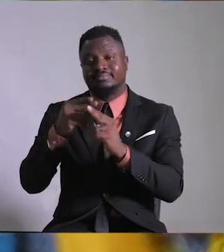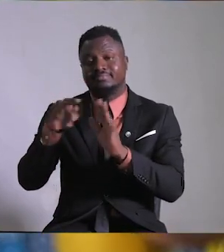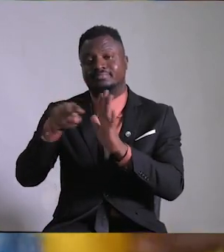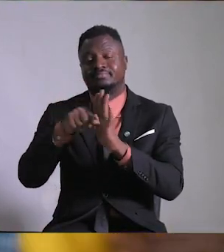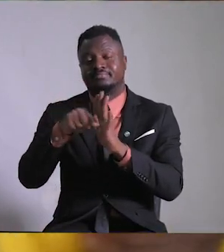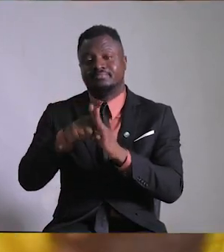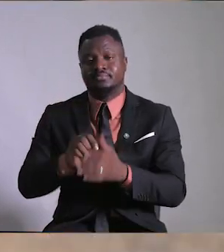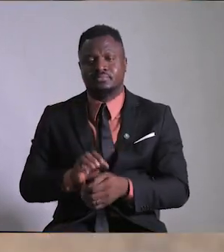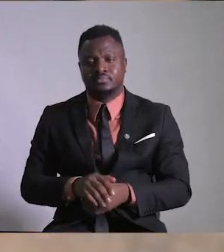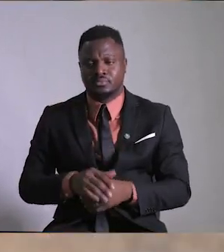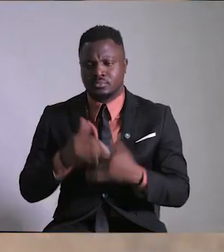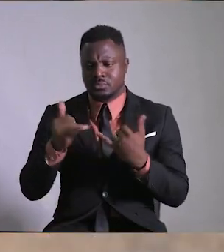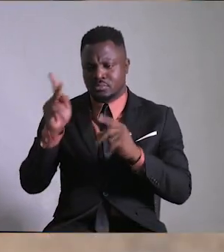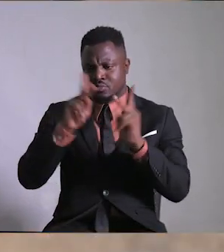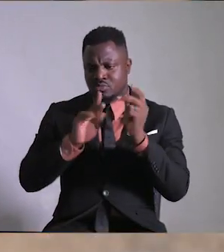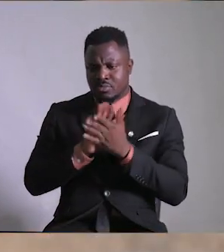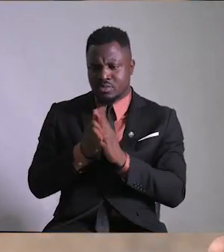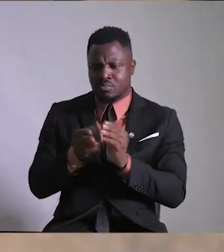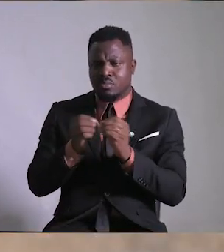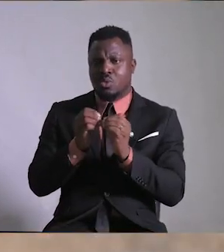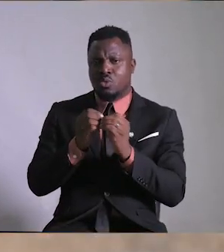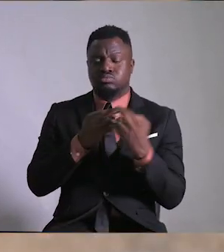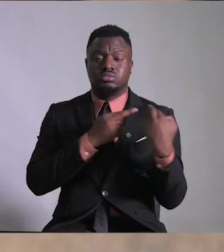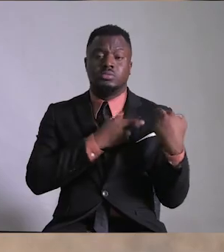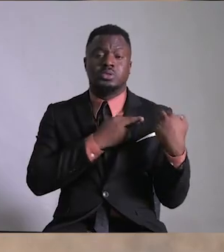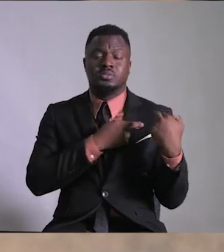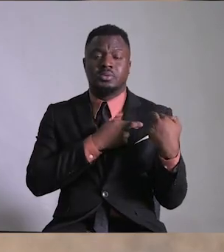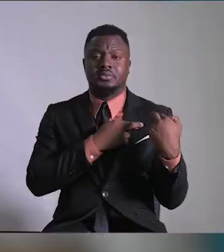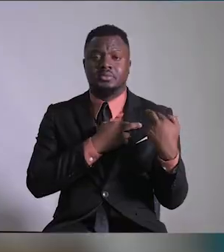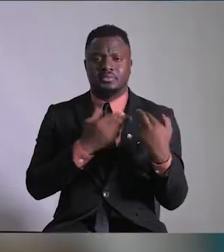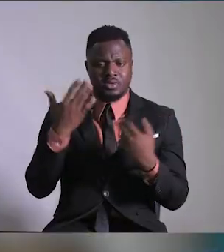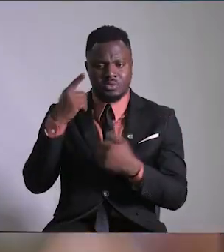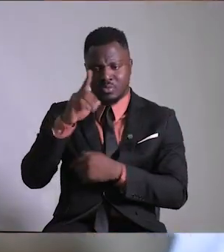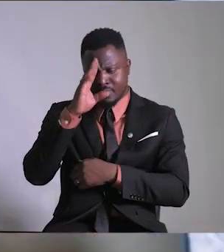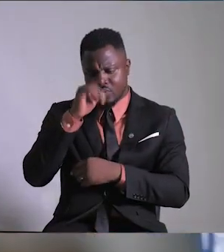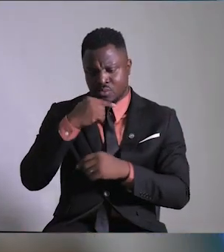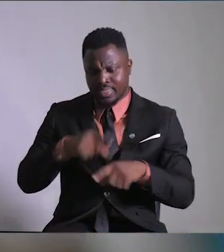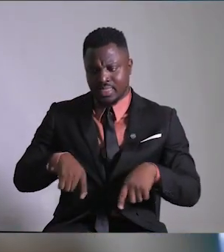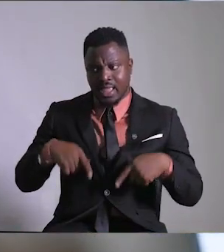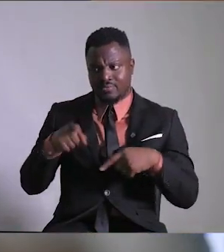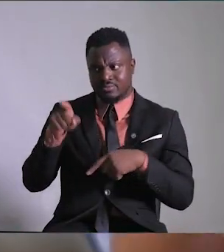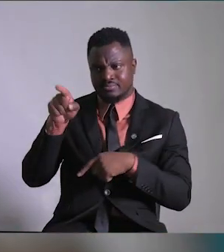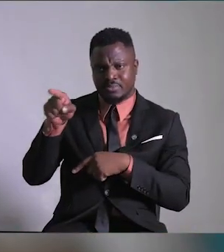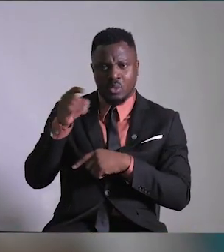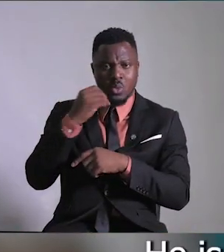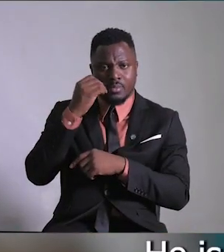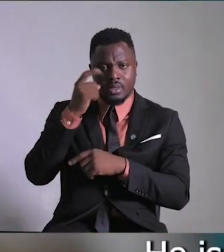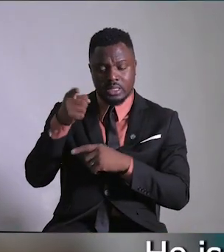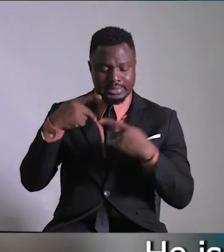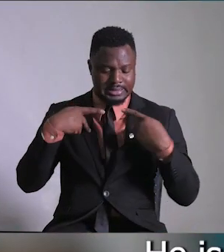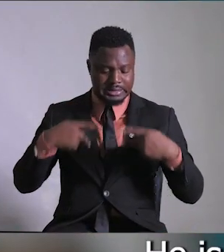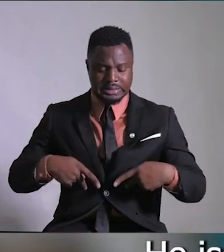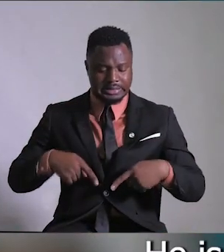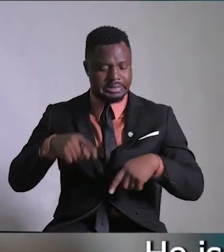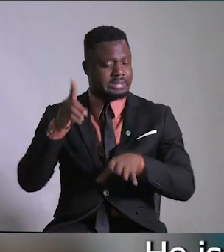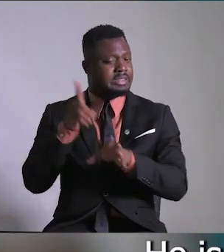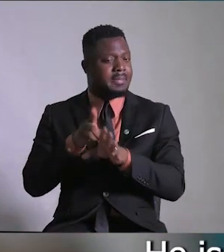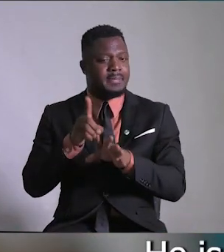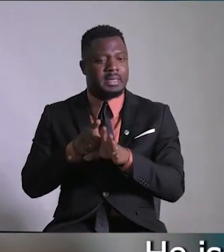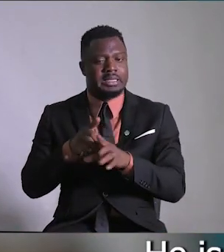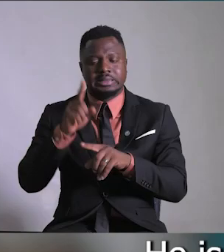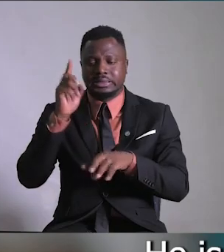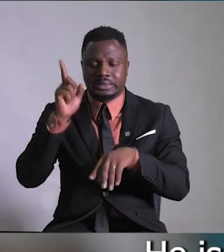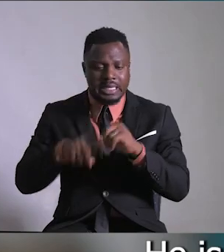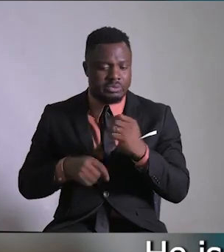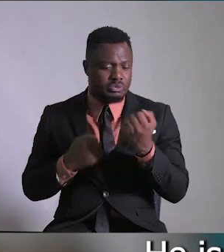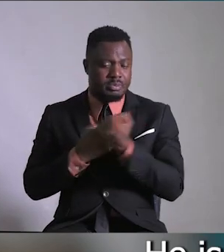town. Now people have become more responsible. There was a man who lived down there. He is physically disabled.